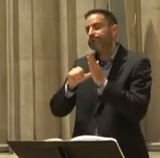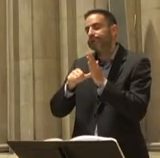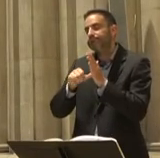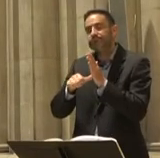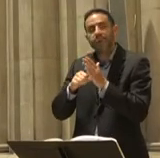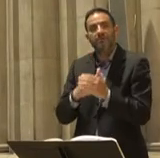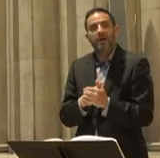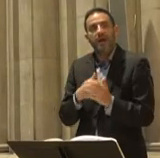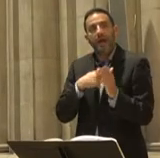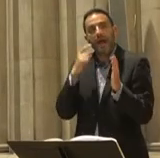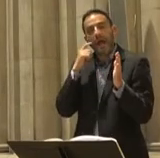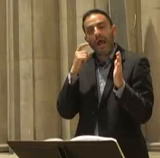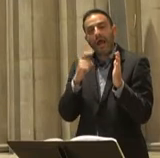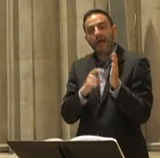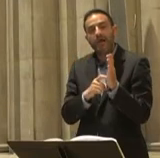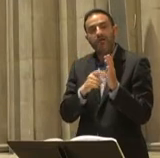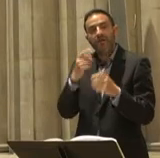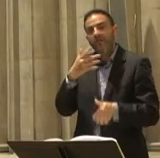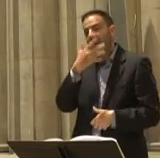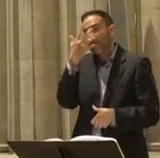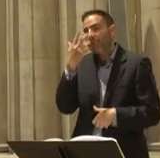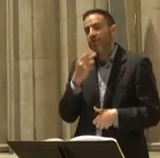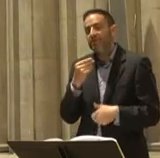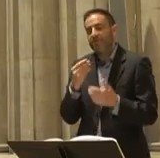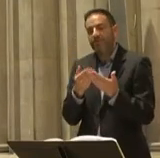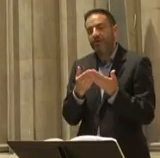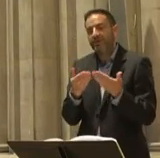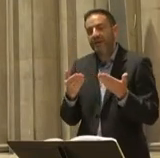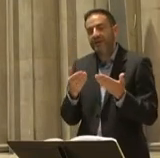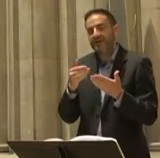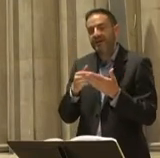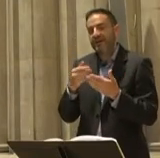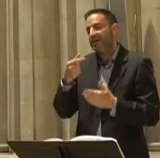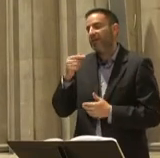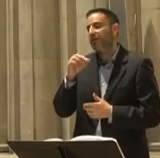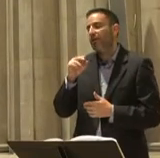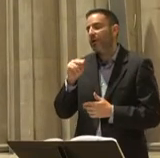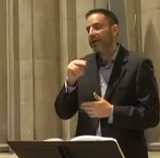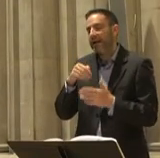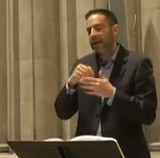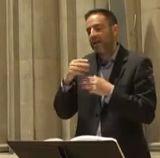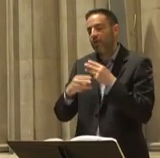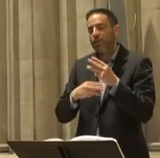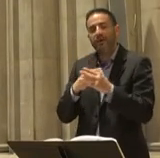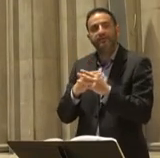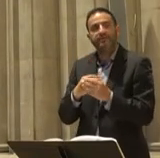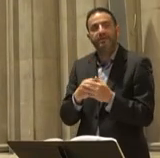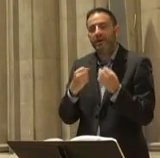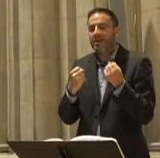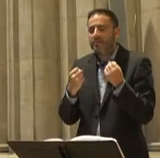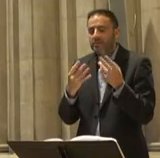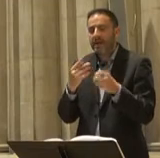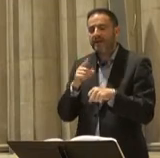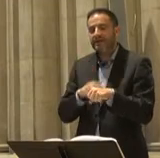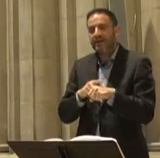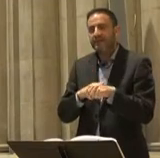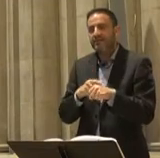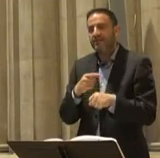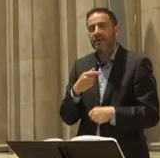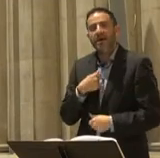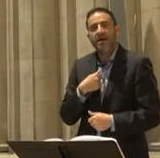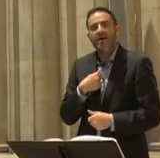take notice of beautiful things in the garden or in the world. And so many times I've been